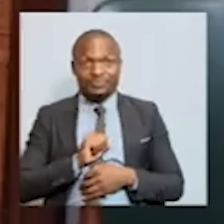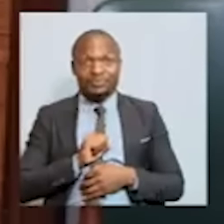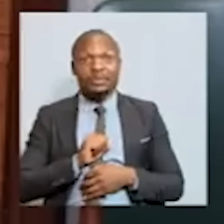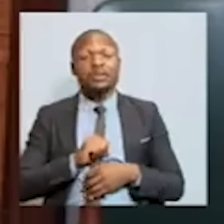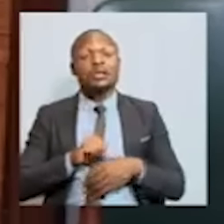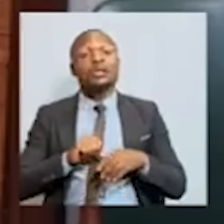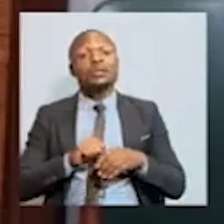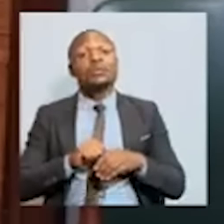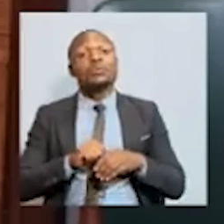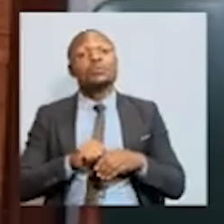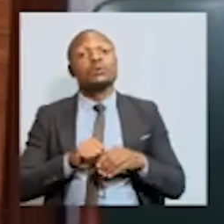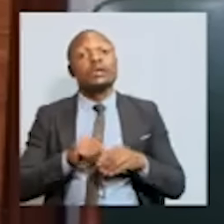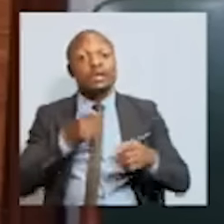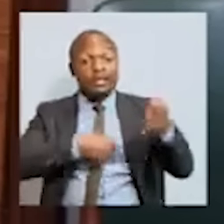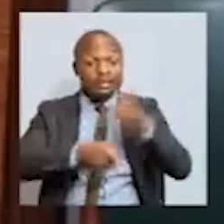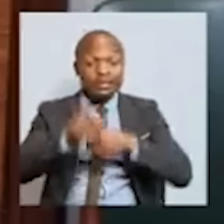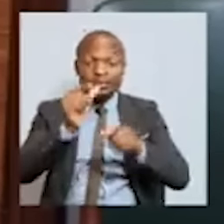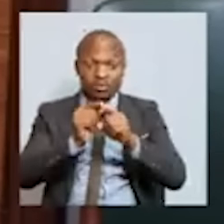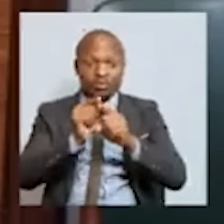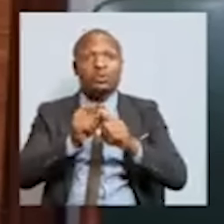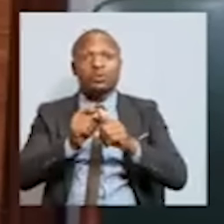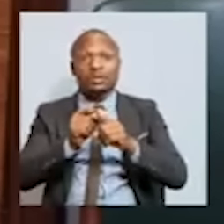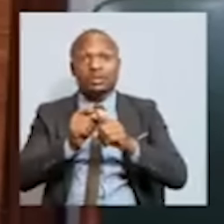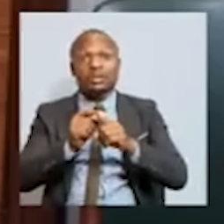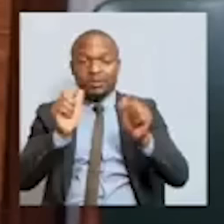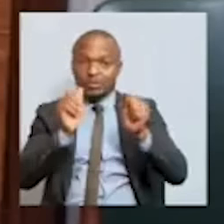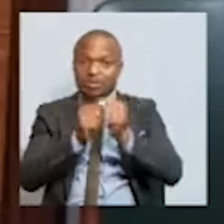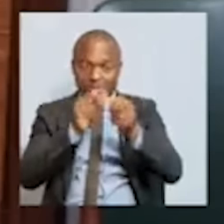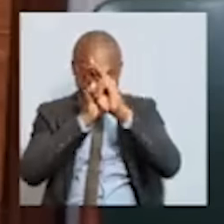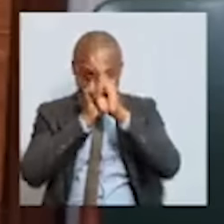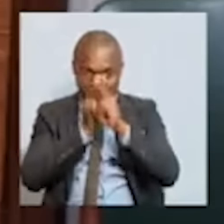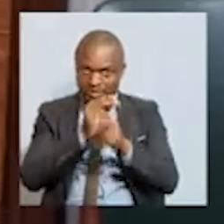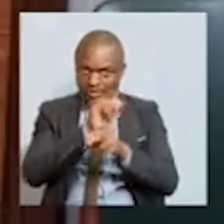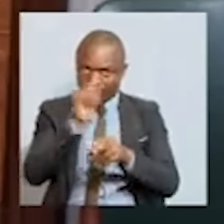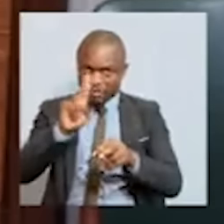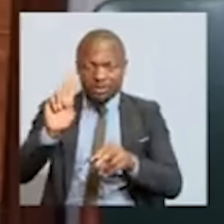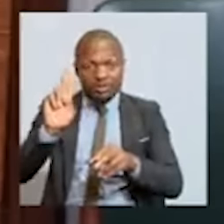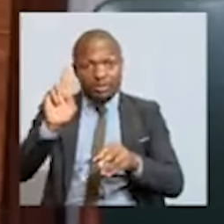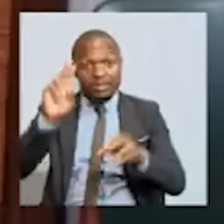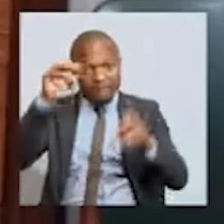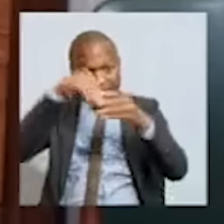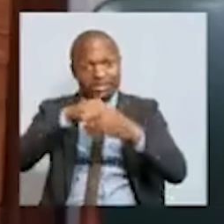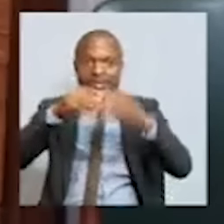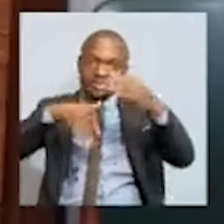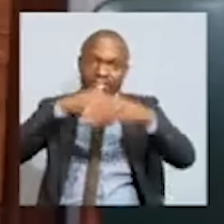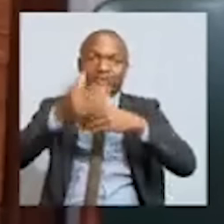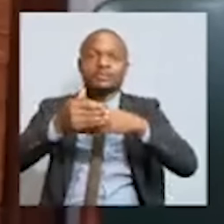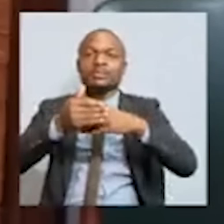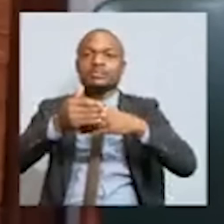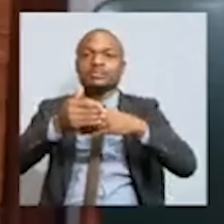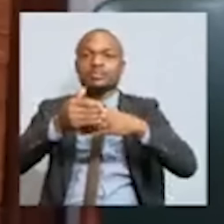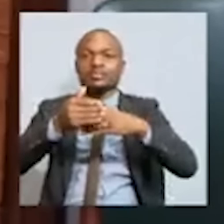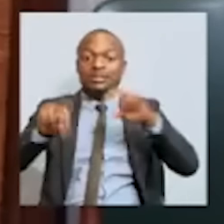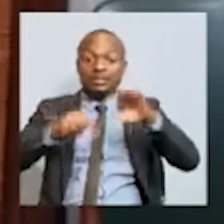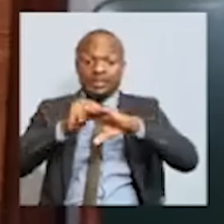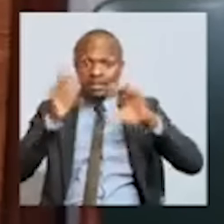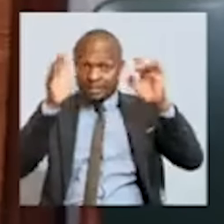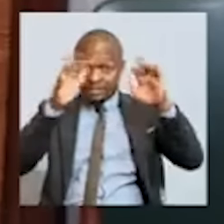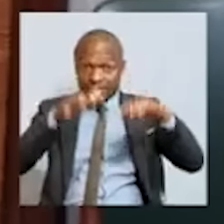altercation with Mr. Munir Zulu, MP, either within or outside the precincts of the National Assembly.